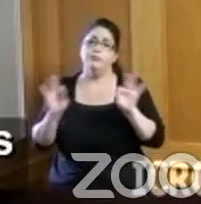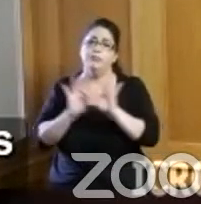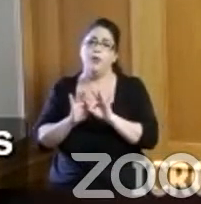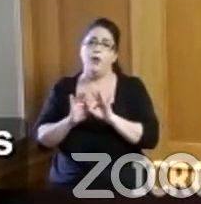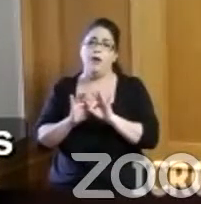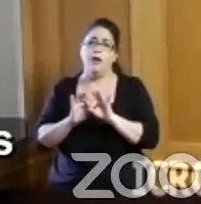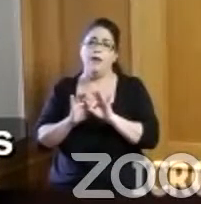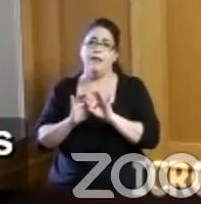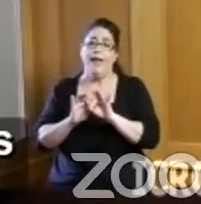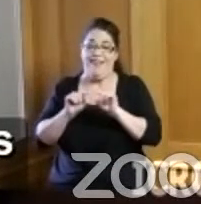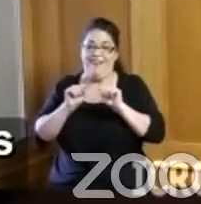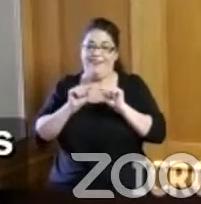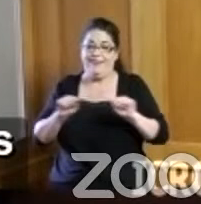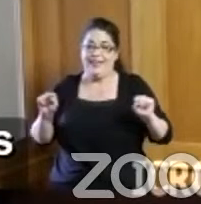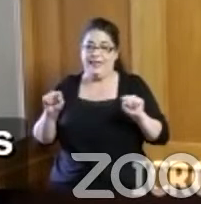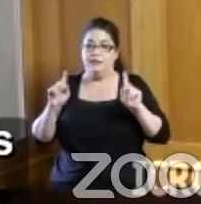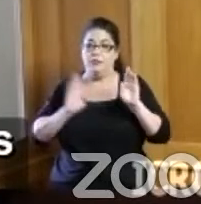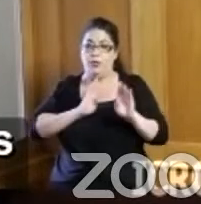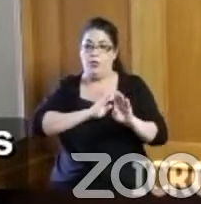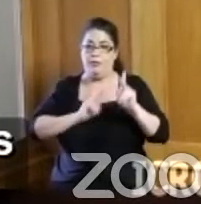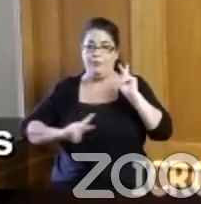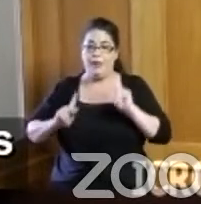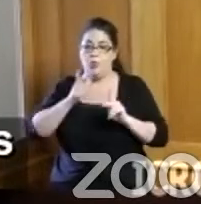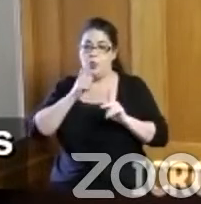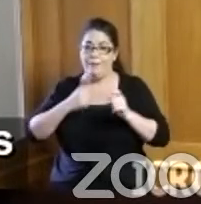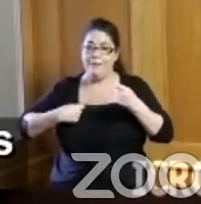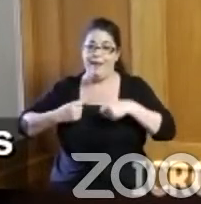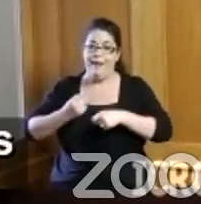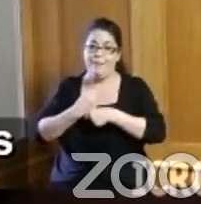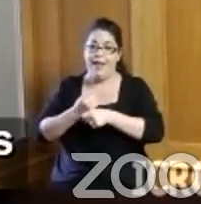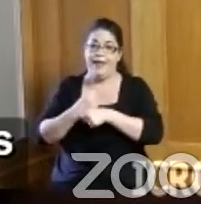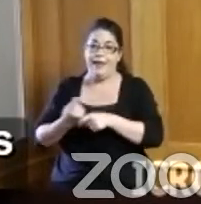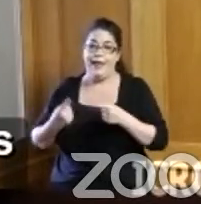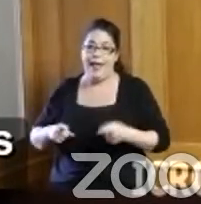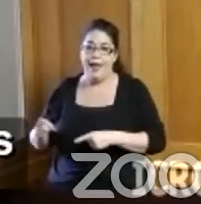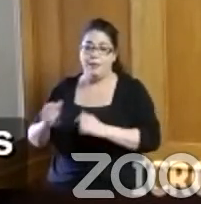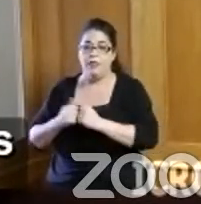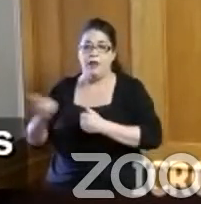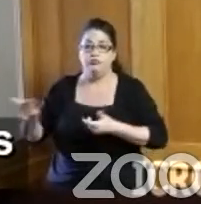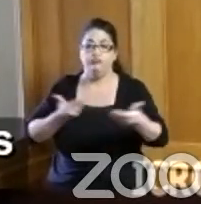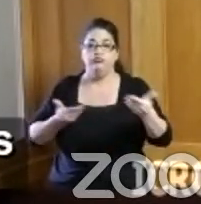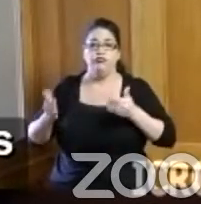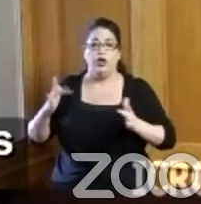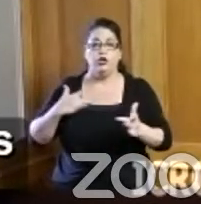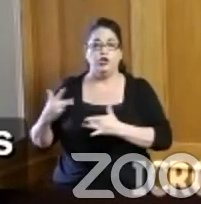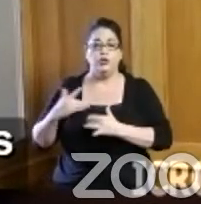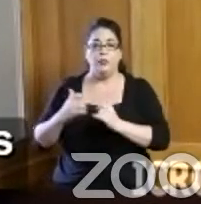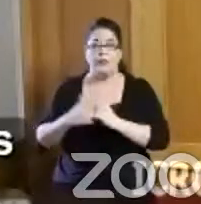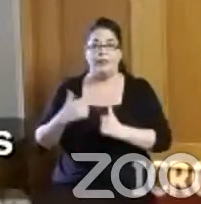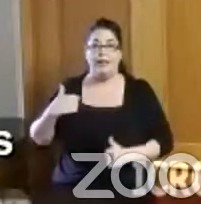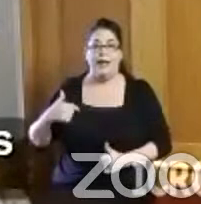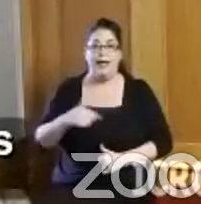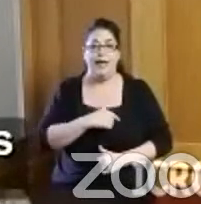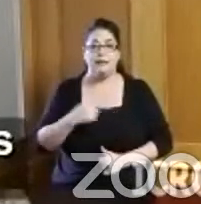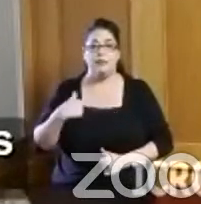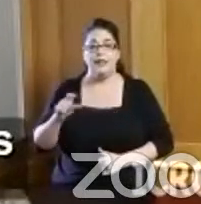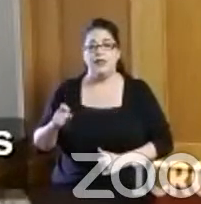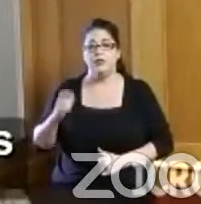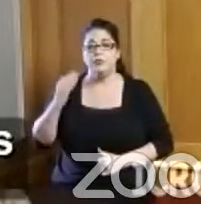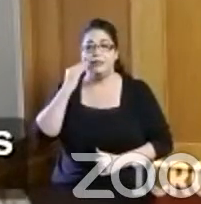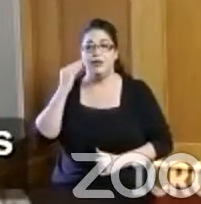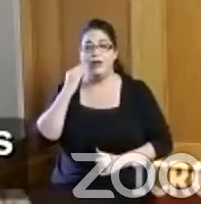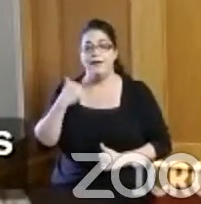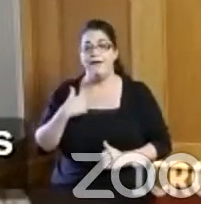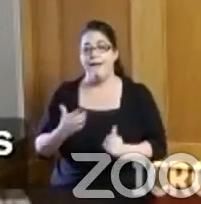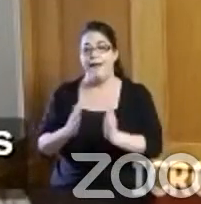and they are really the movers and shakers of Hamilton County, and they come to us on issues and concerns that they have that we need to be aware of. I asked